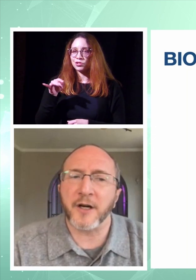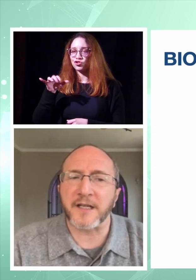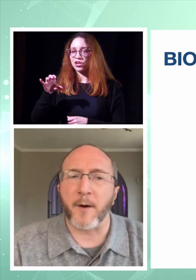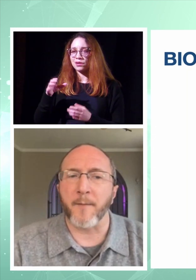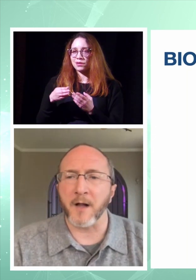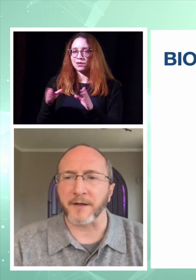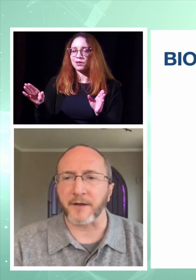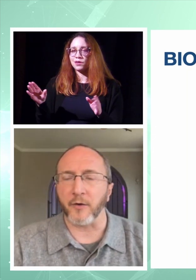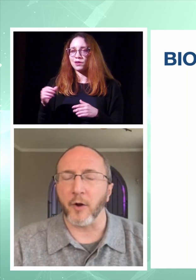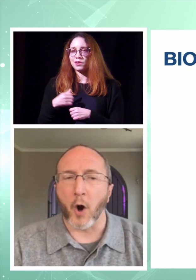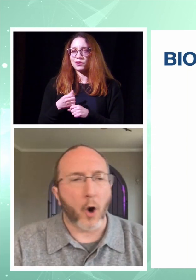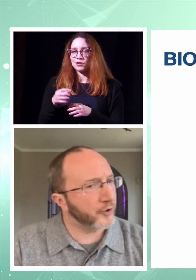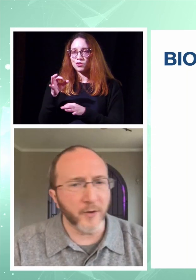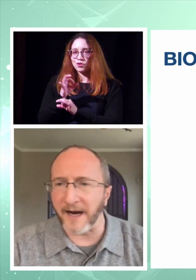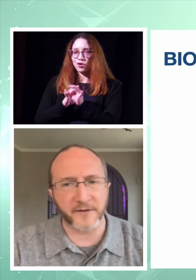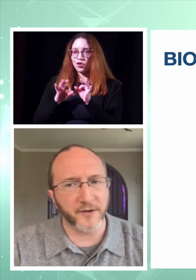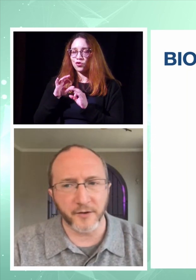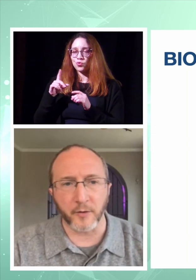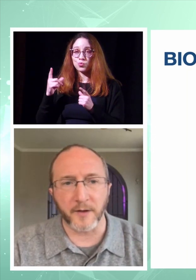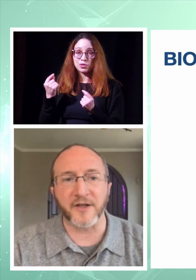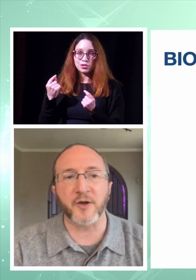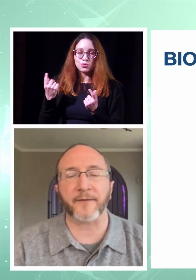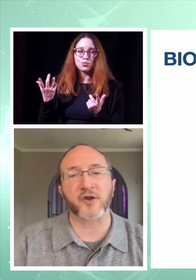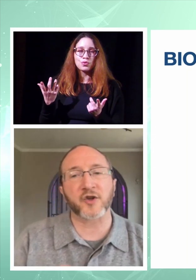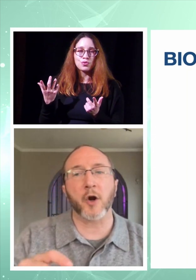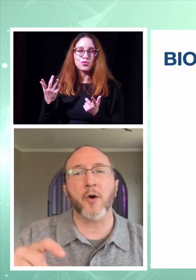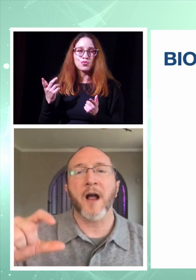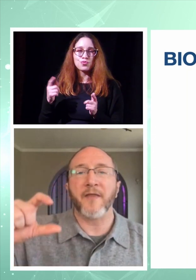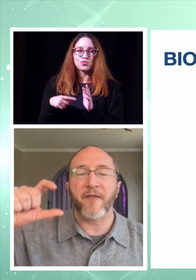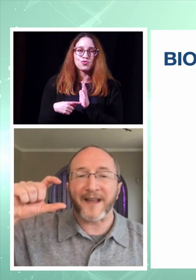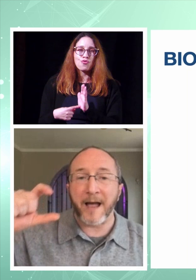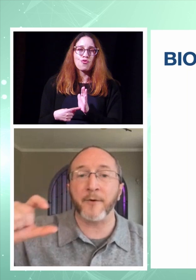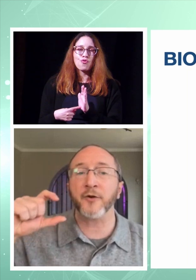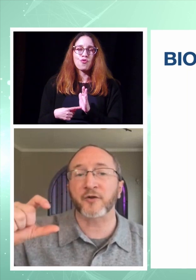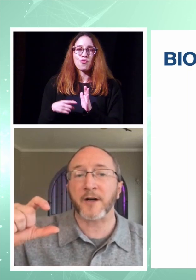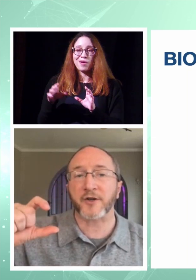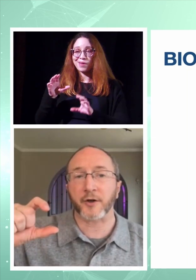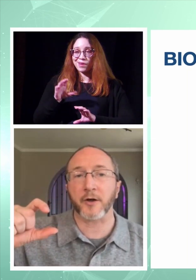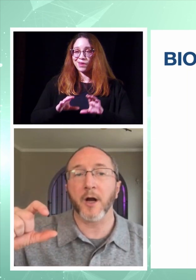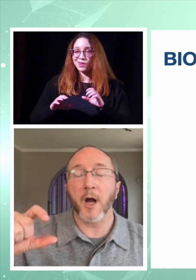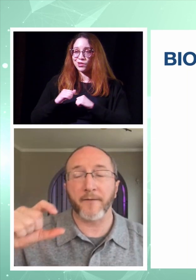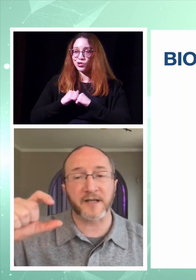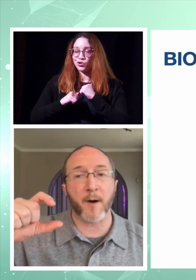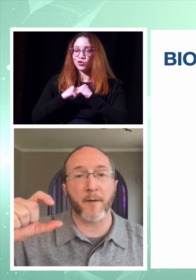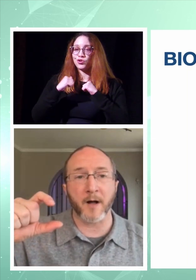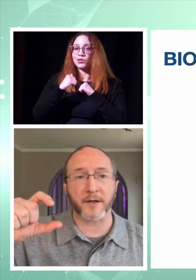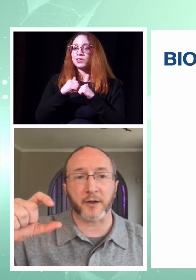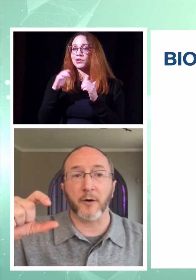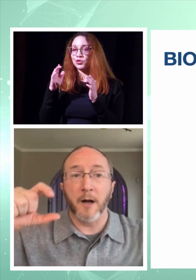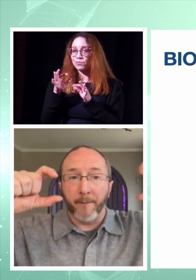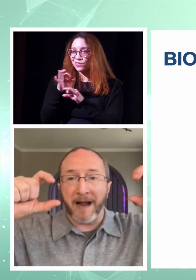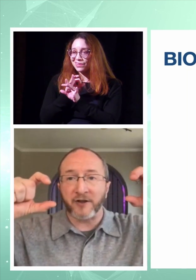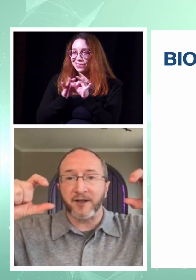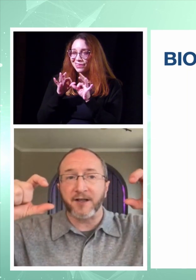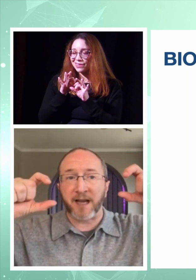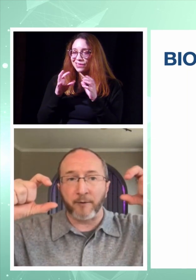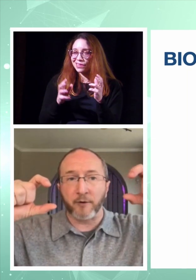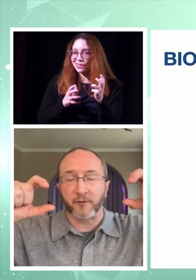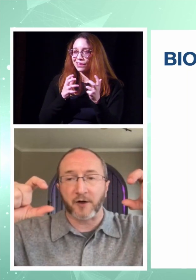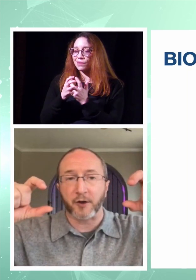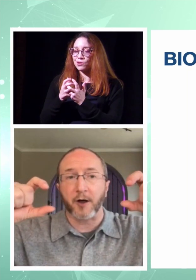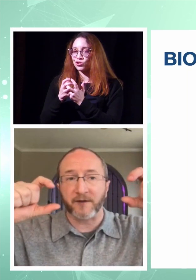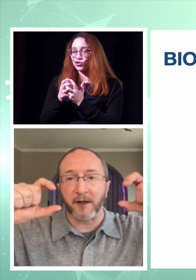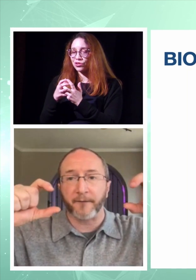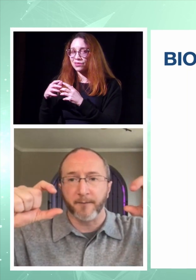make a generic small molecule, all you have to do is you have to show that the chemical structure of the small molecule matches the